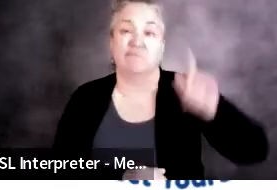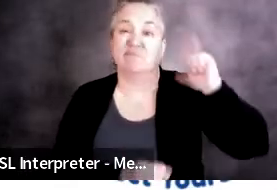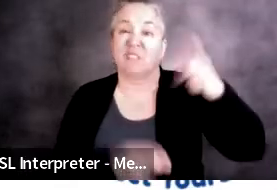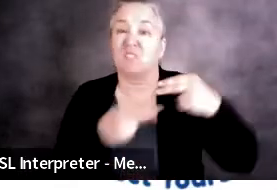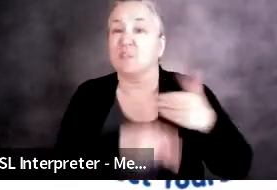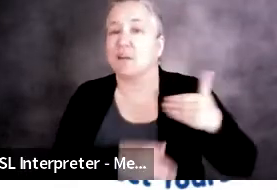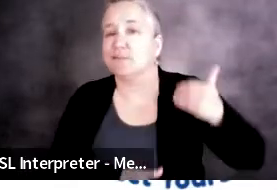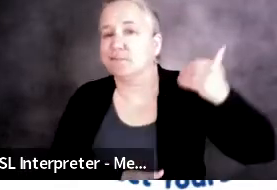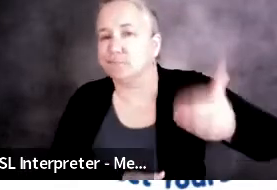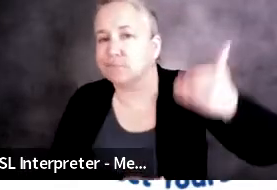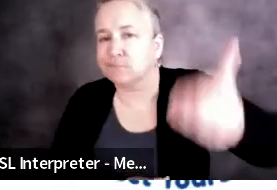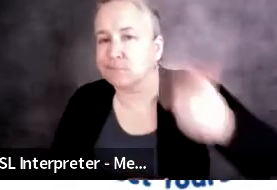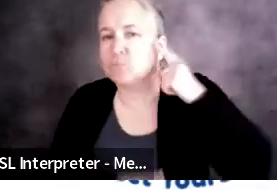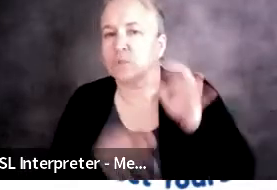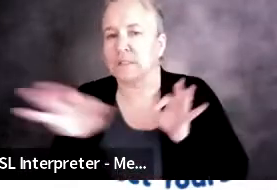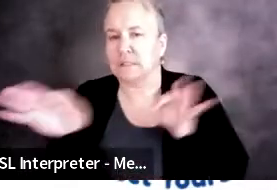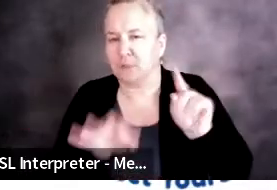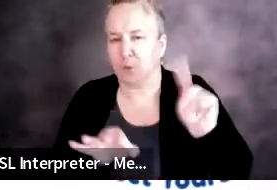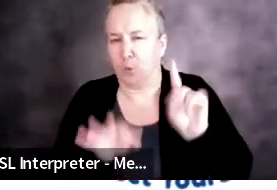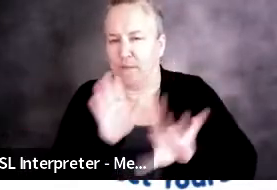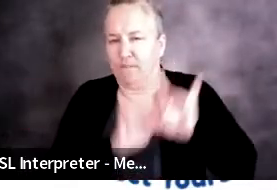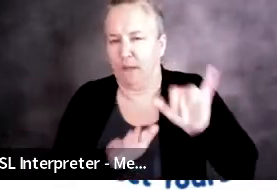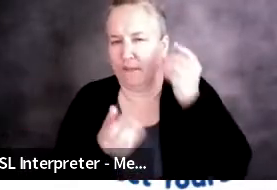how to get some of these materials.